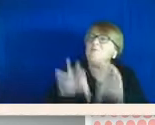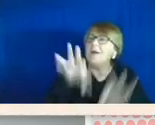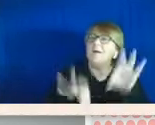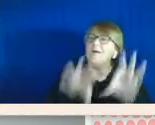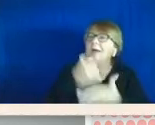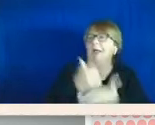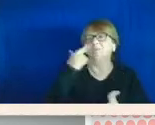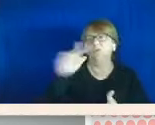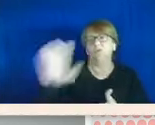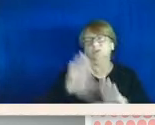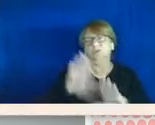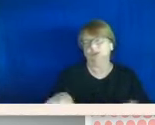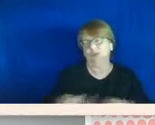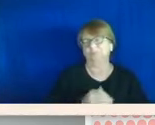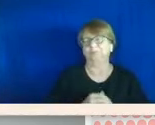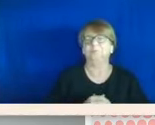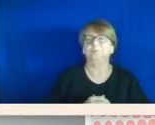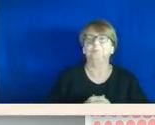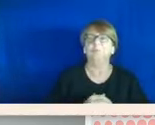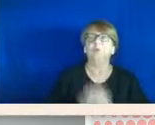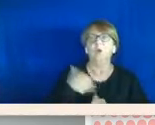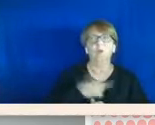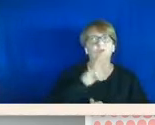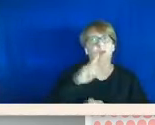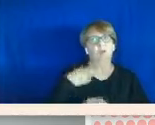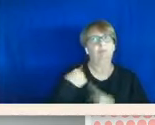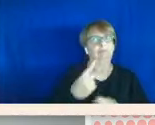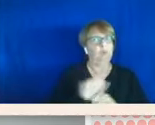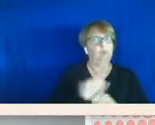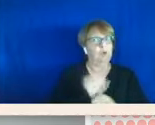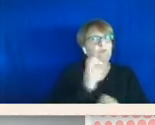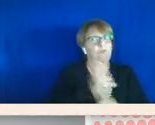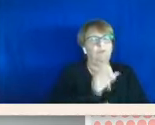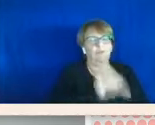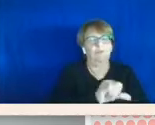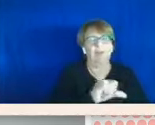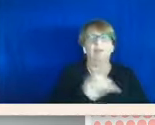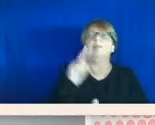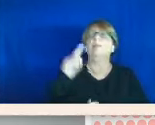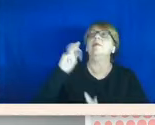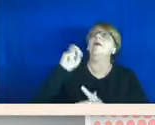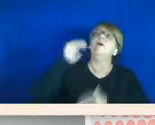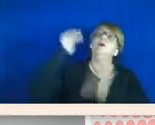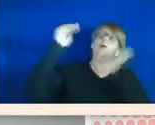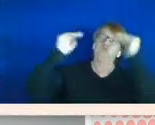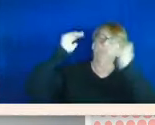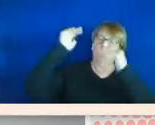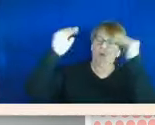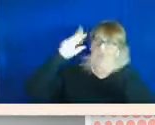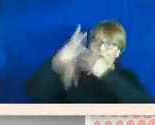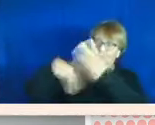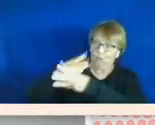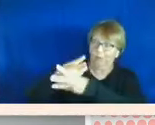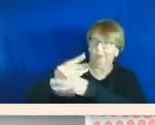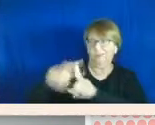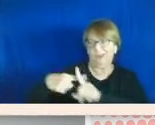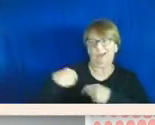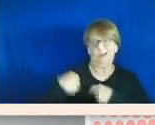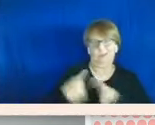And so we've been working really hard on that in the adult world. And then in the last year and a half or